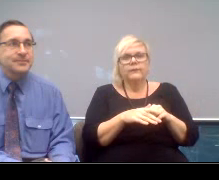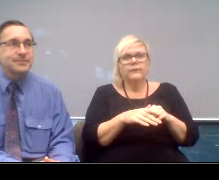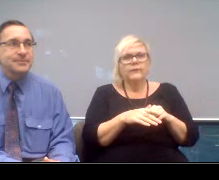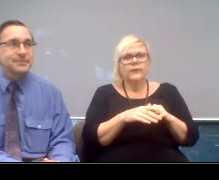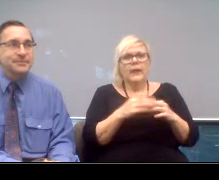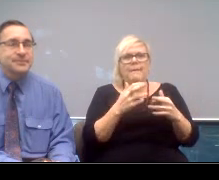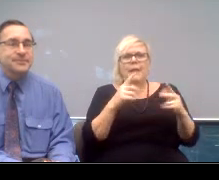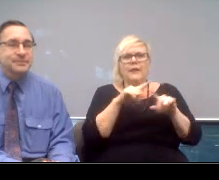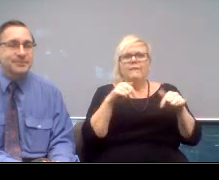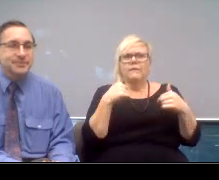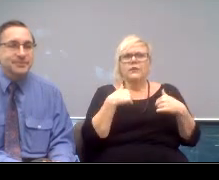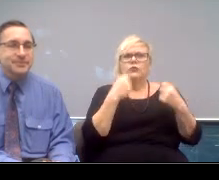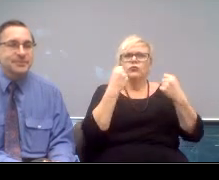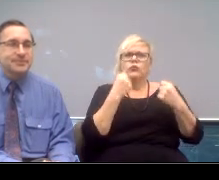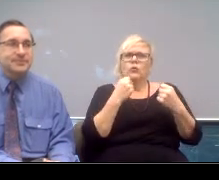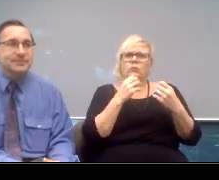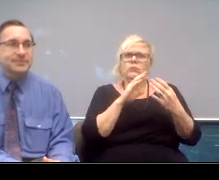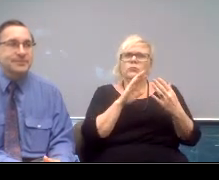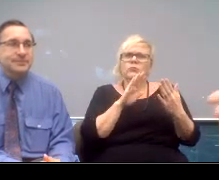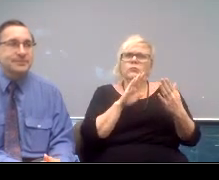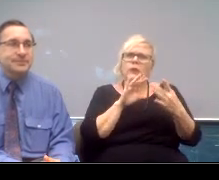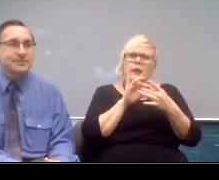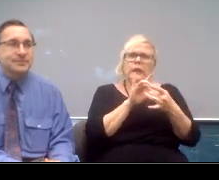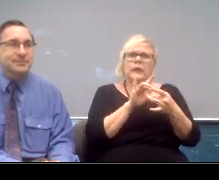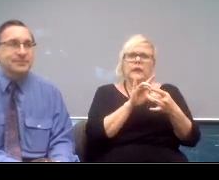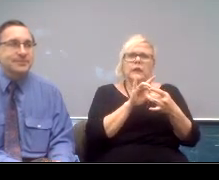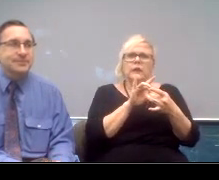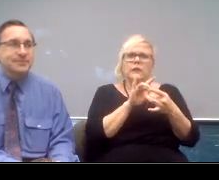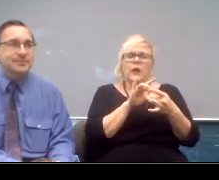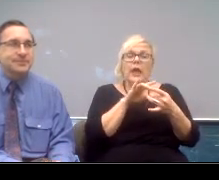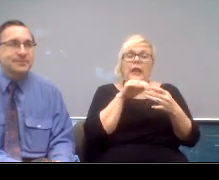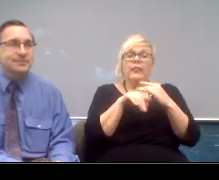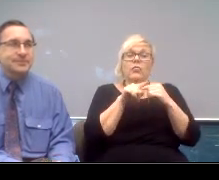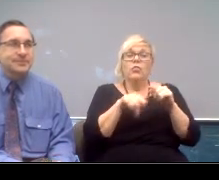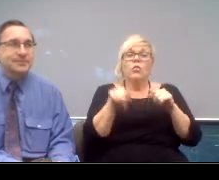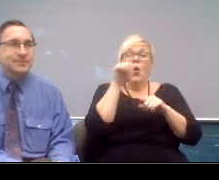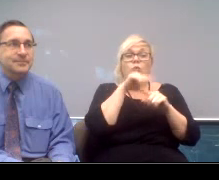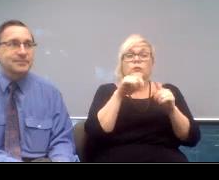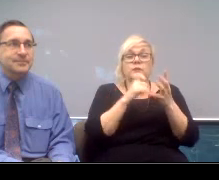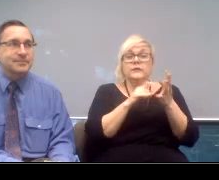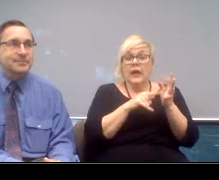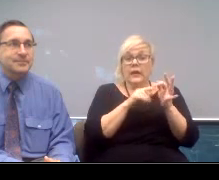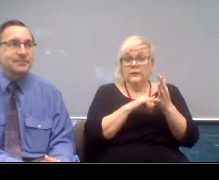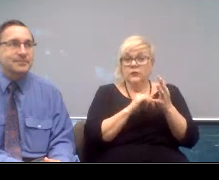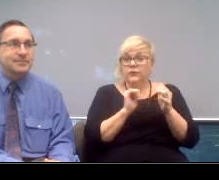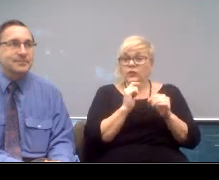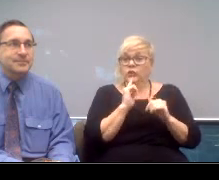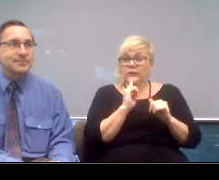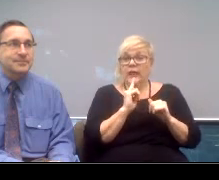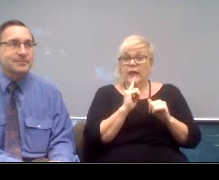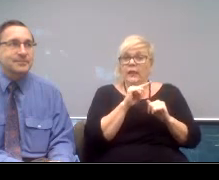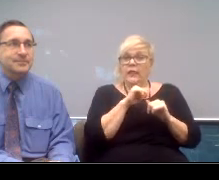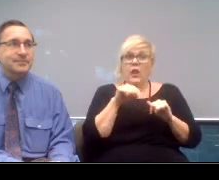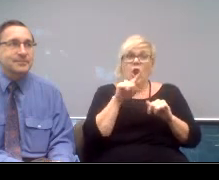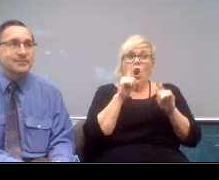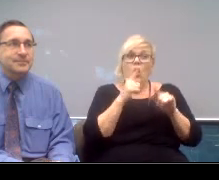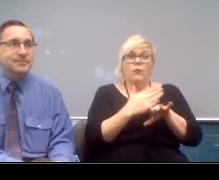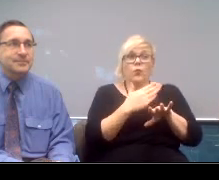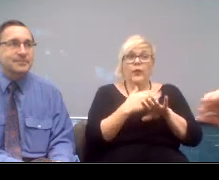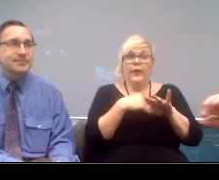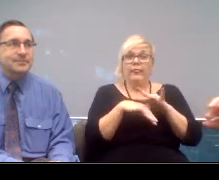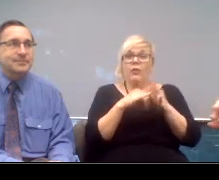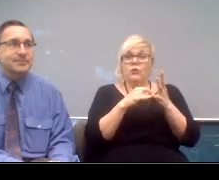are linking very closely together, and certainly in those states you mentioned, there's a lot of work between those states who